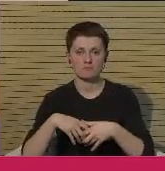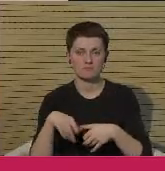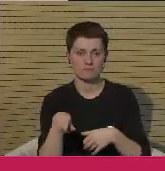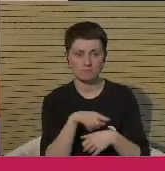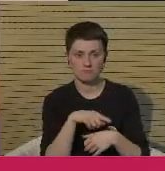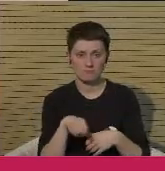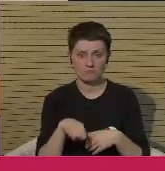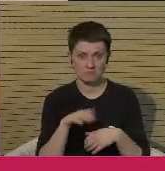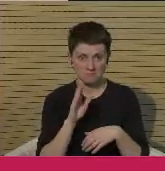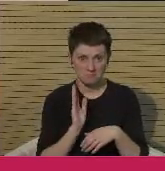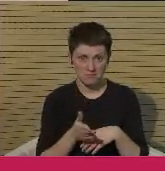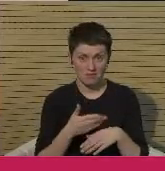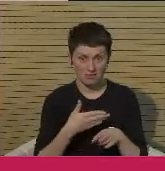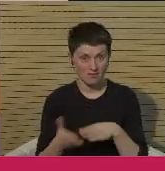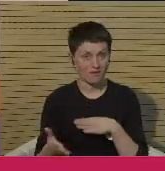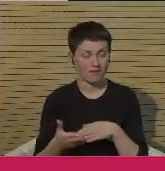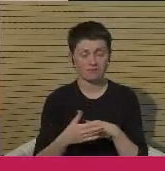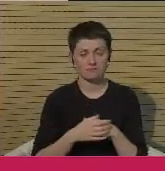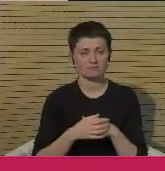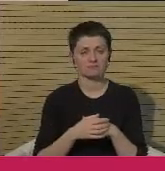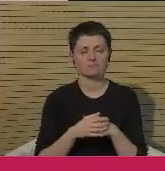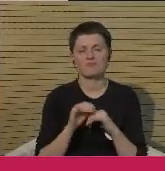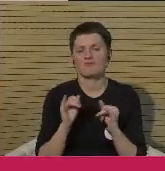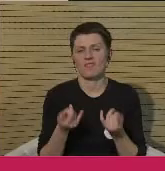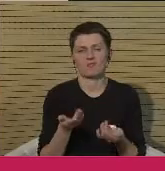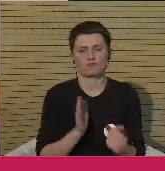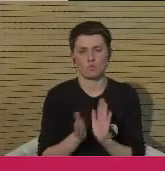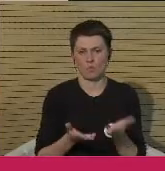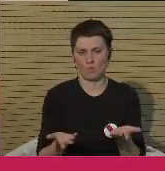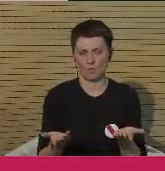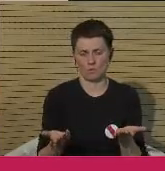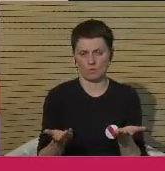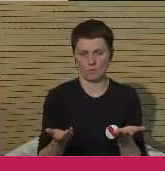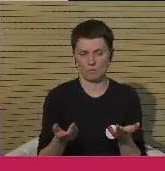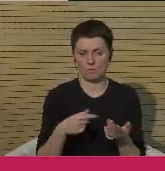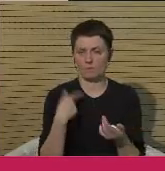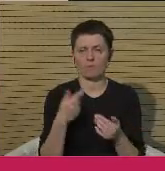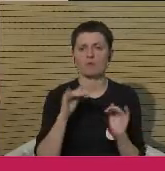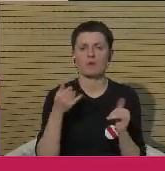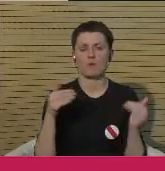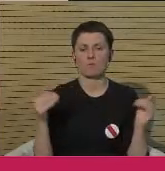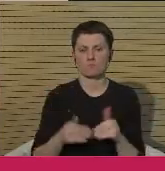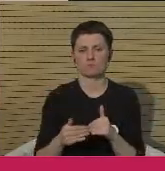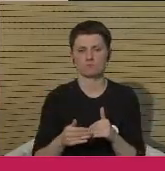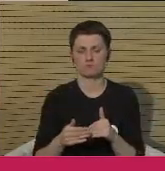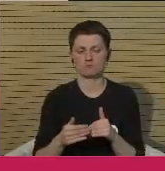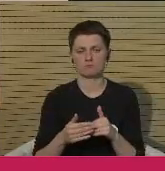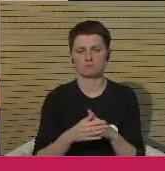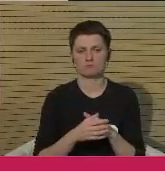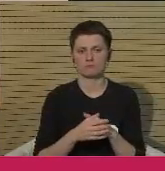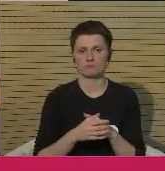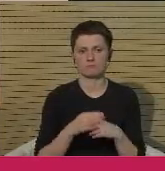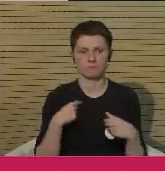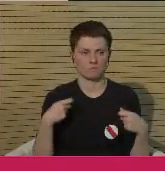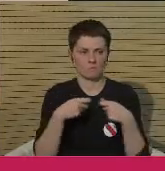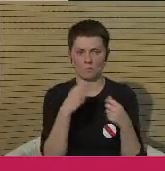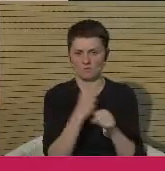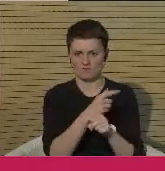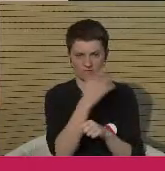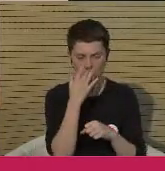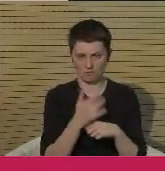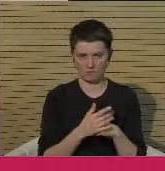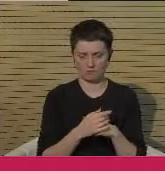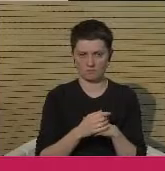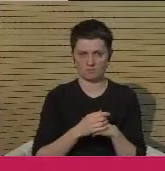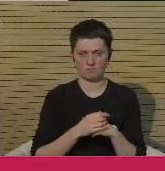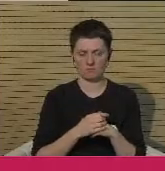It's hard to determine whether those integrative processes are going on, integration processes are going on, and how